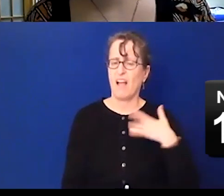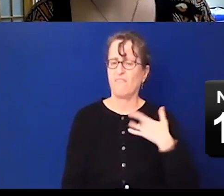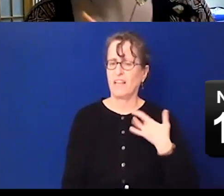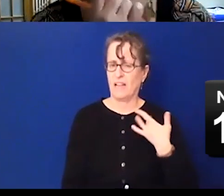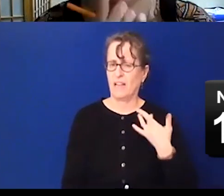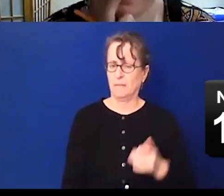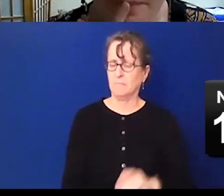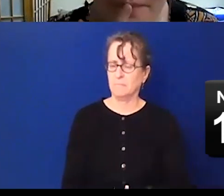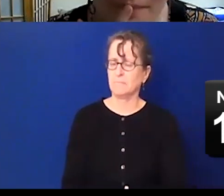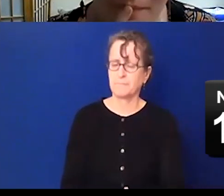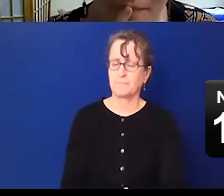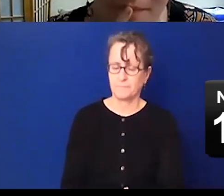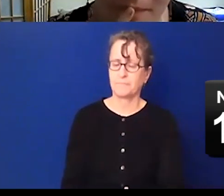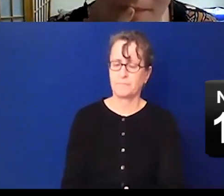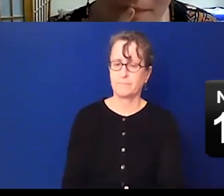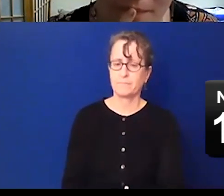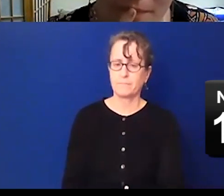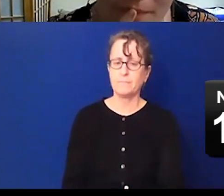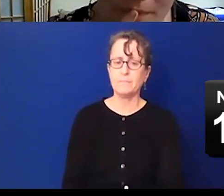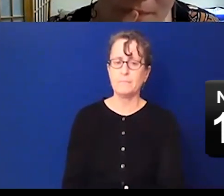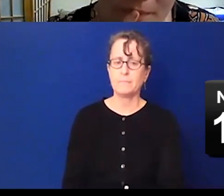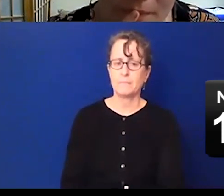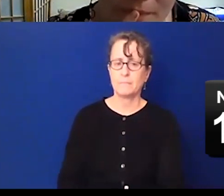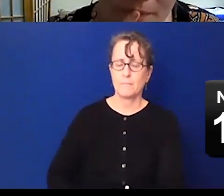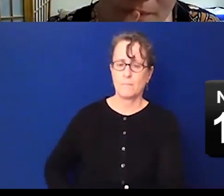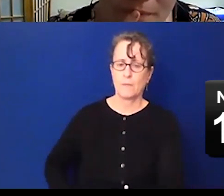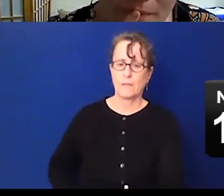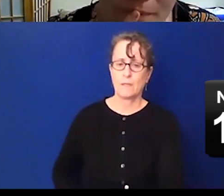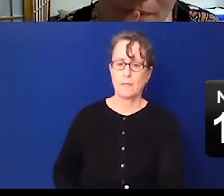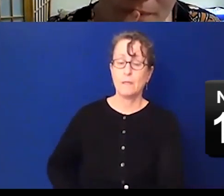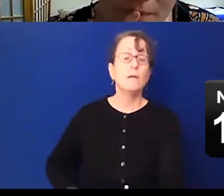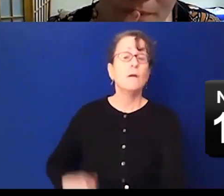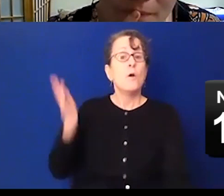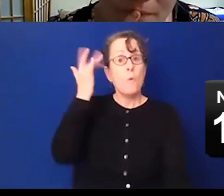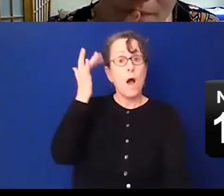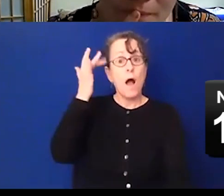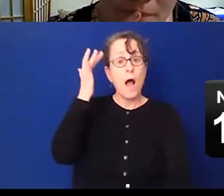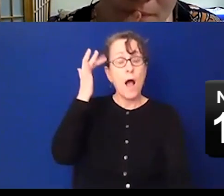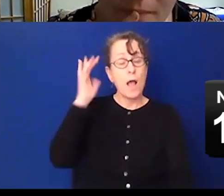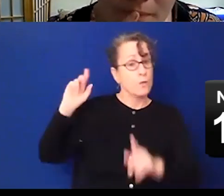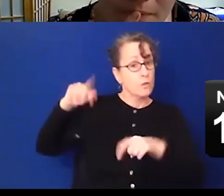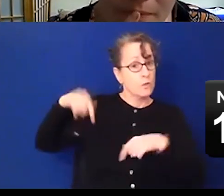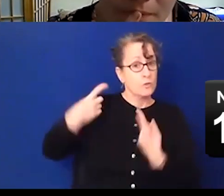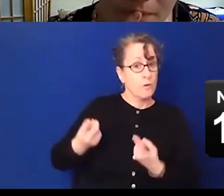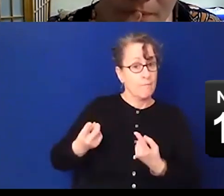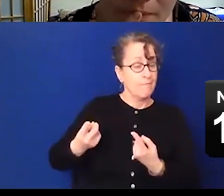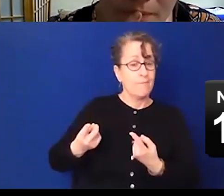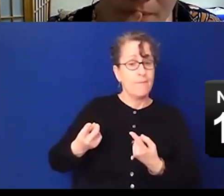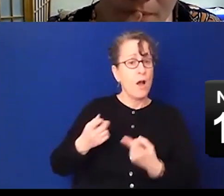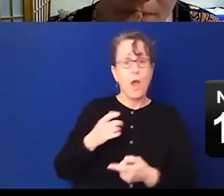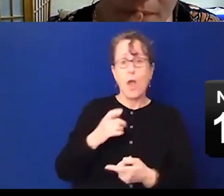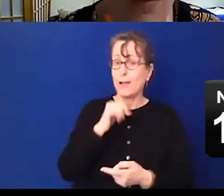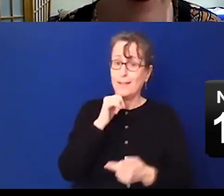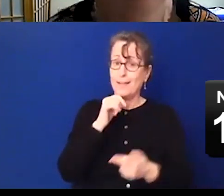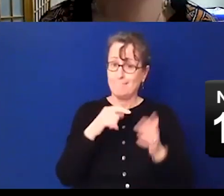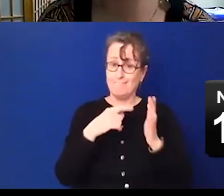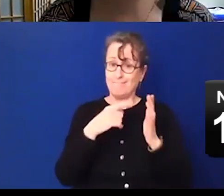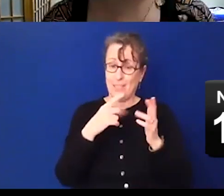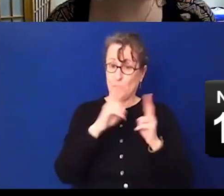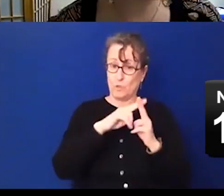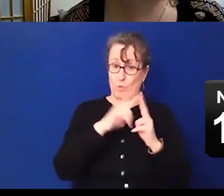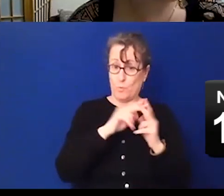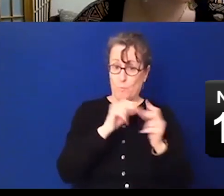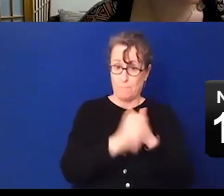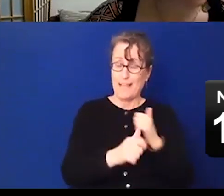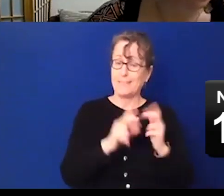because the Our motions intention. That have been made so far wouldn't explicitly allow that. And the fact that we're